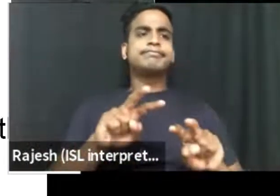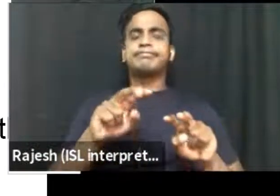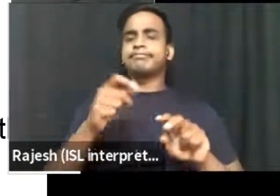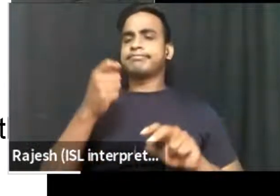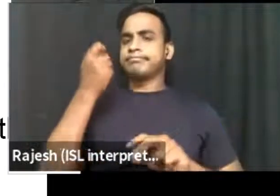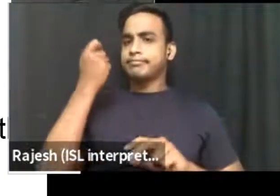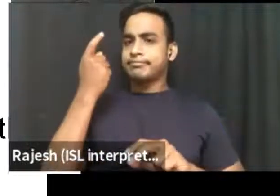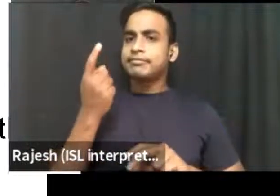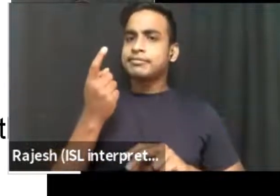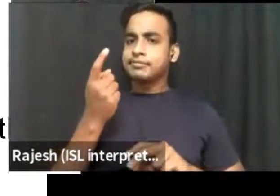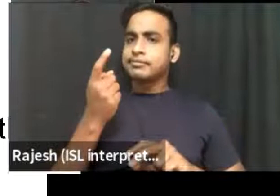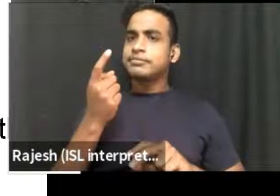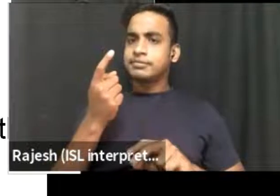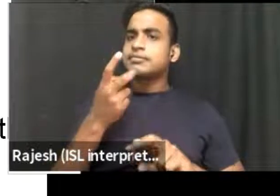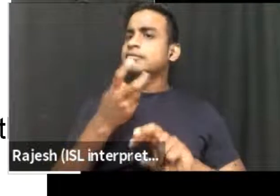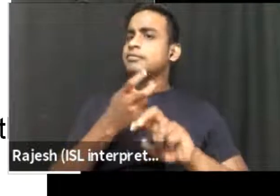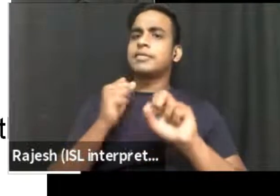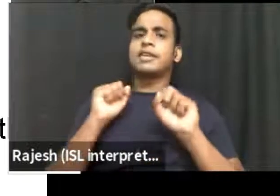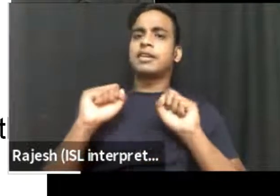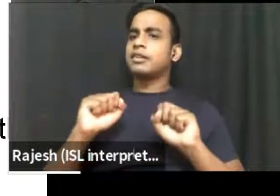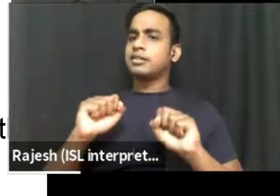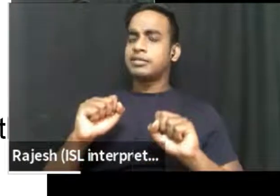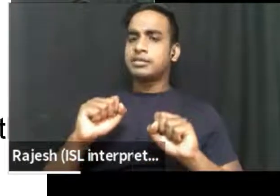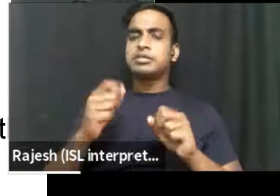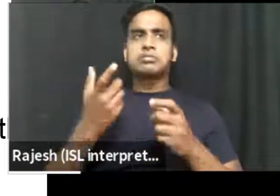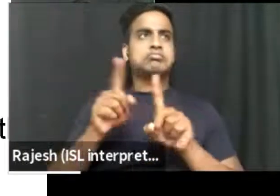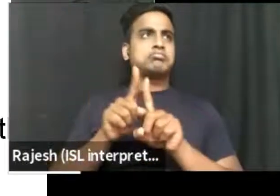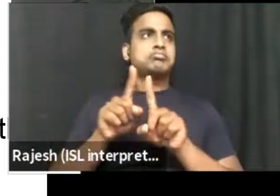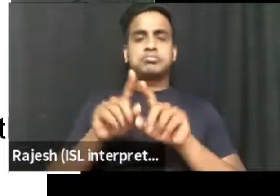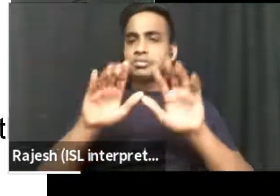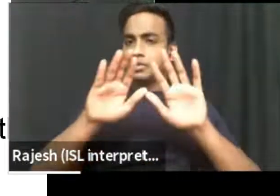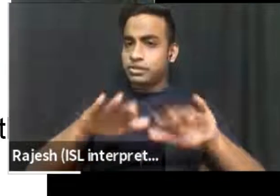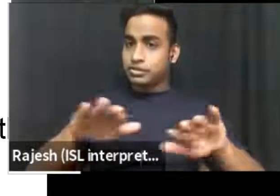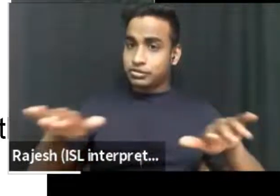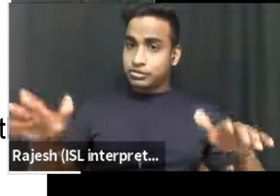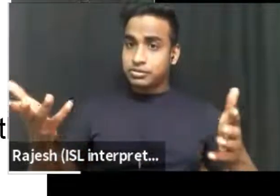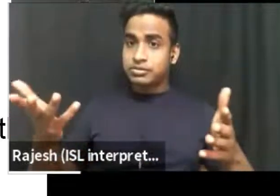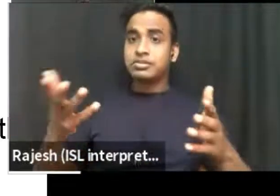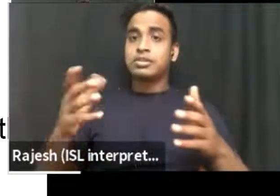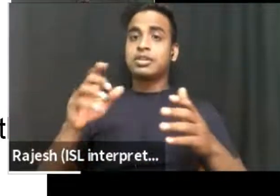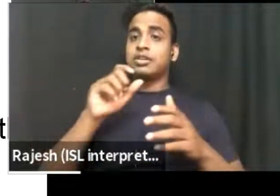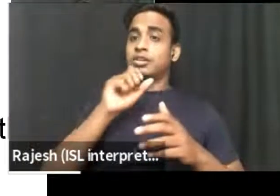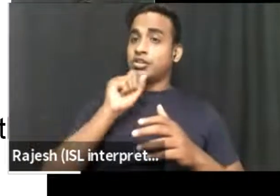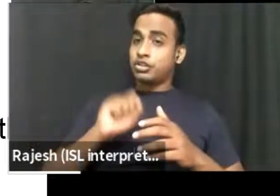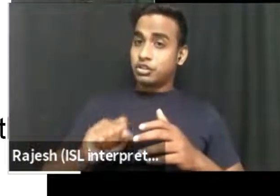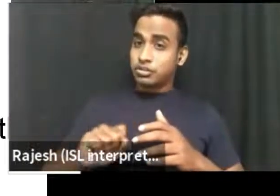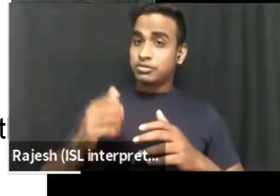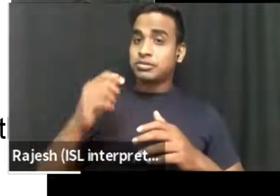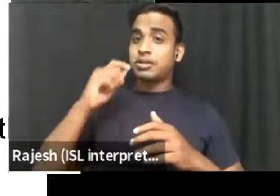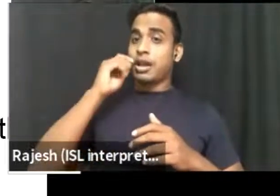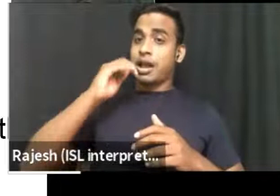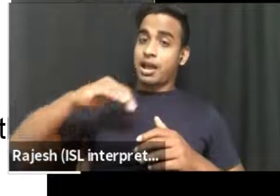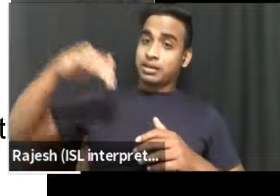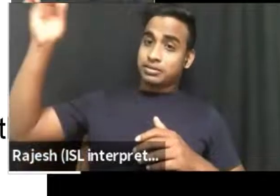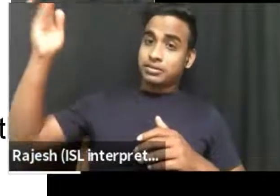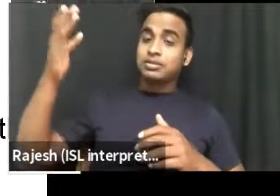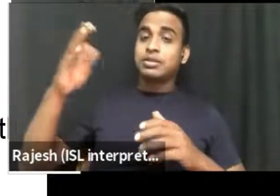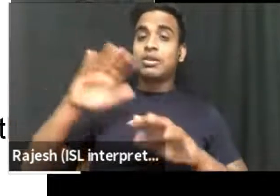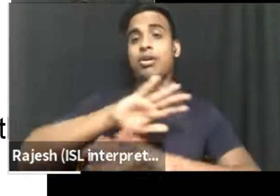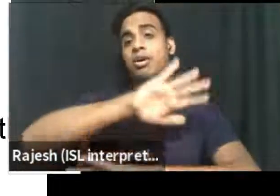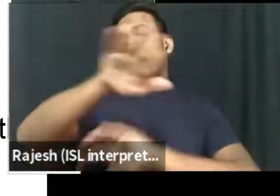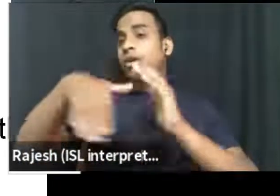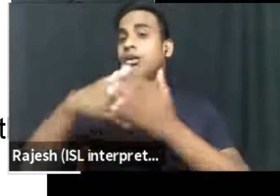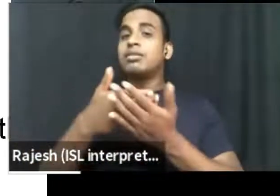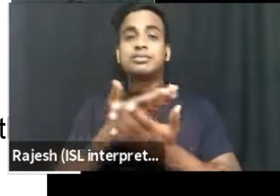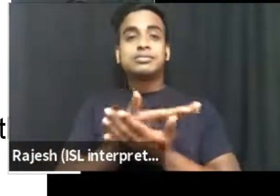And this includes children, this includes youth, this includes adults, this includes senior citizens. So it